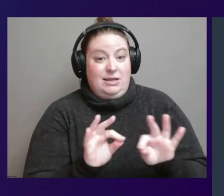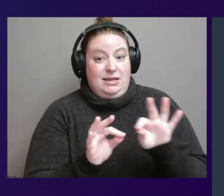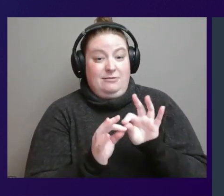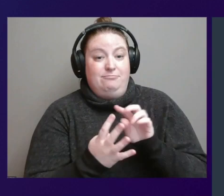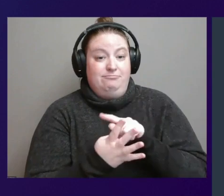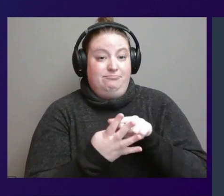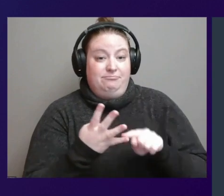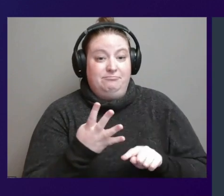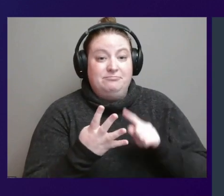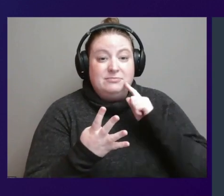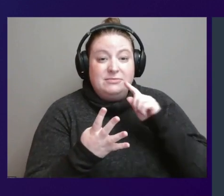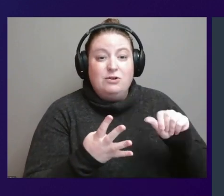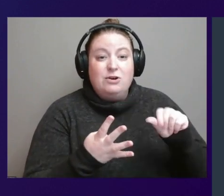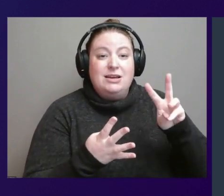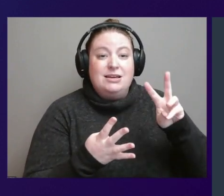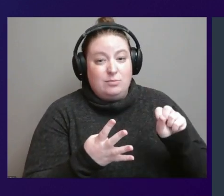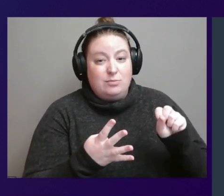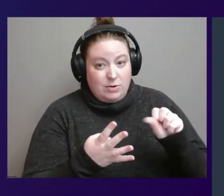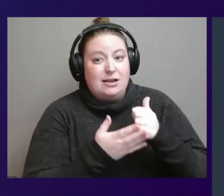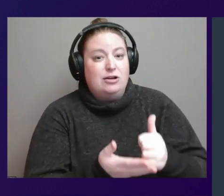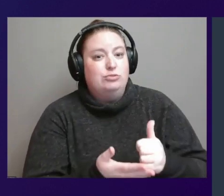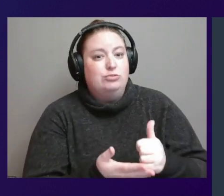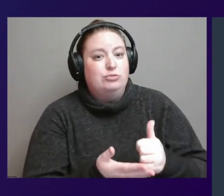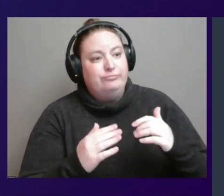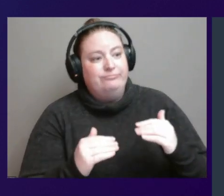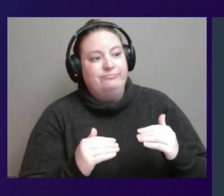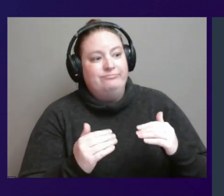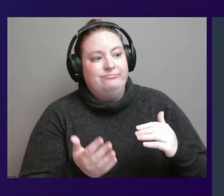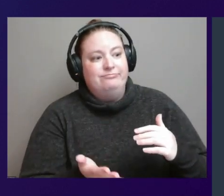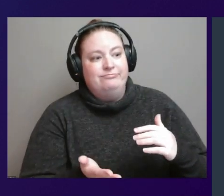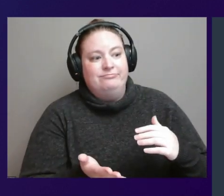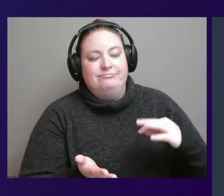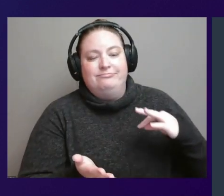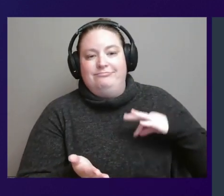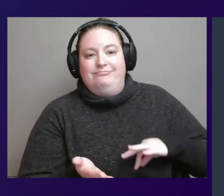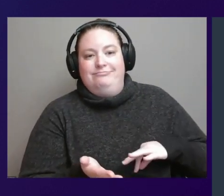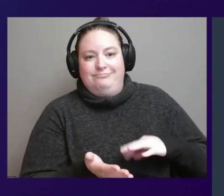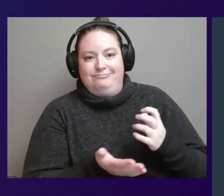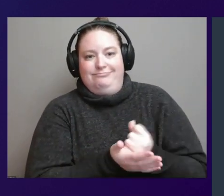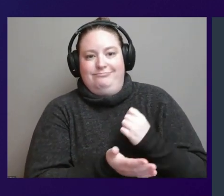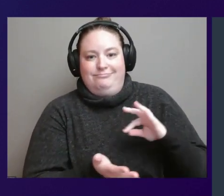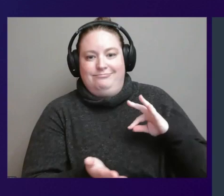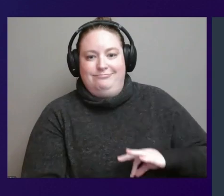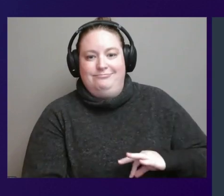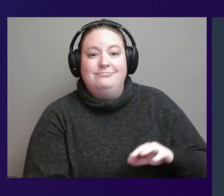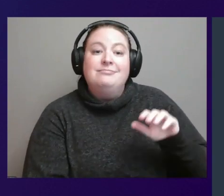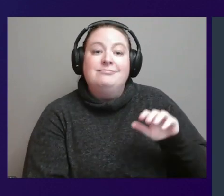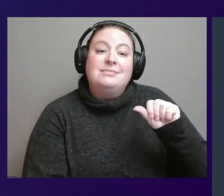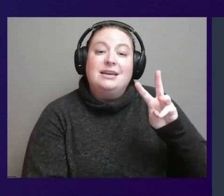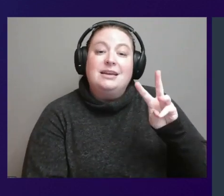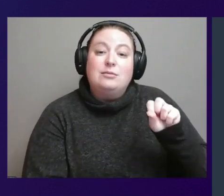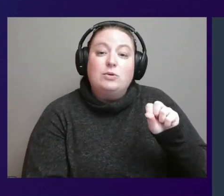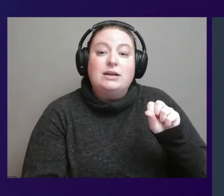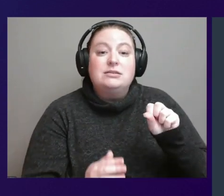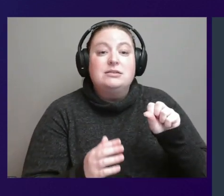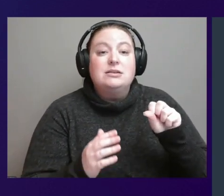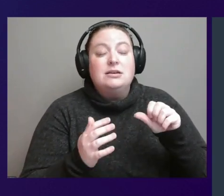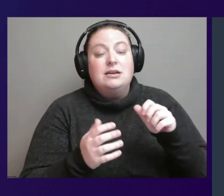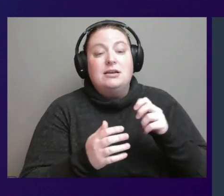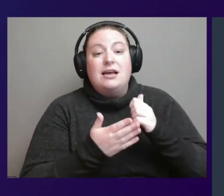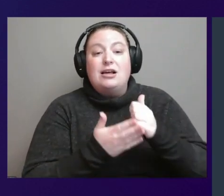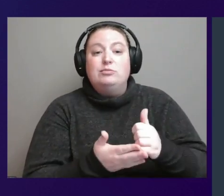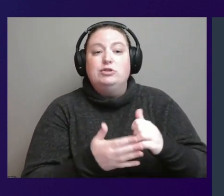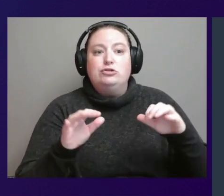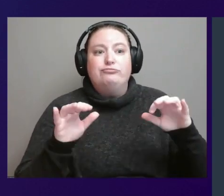an economic and operational advantage in the cloud. First, AWS makes it easier for you to lower and right-size your IT